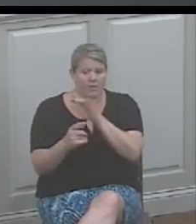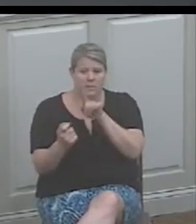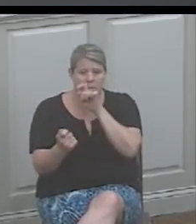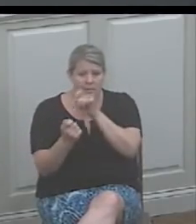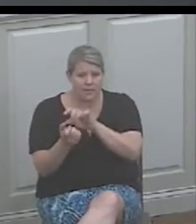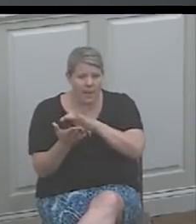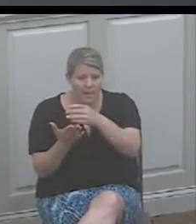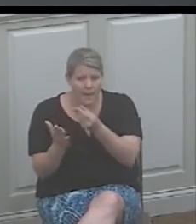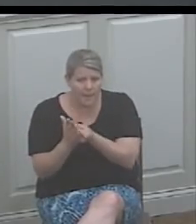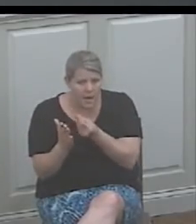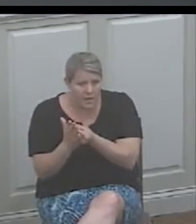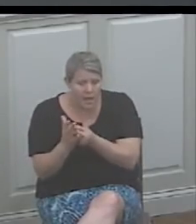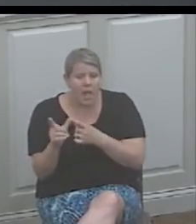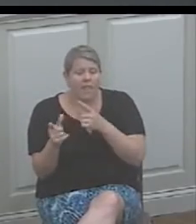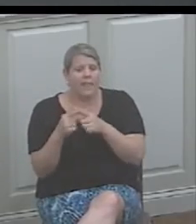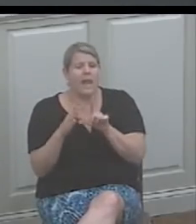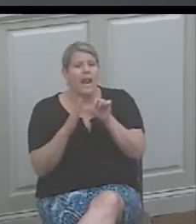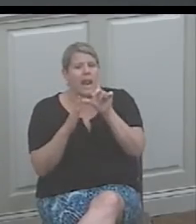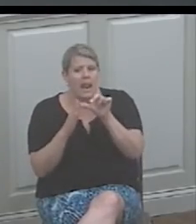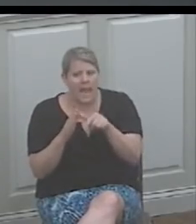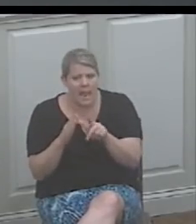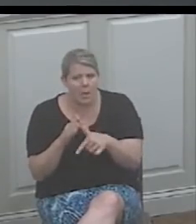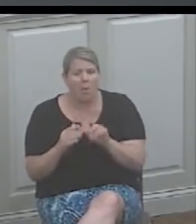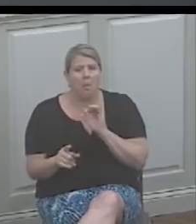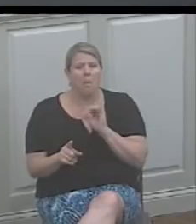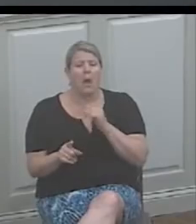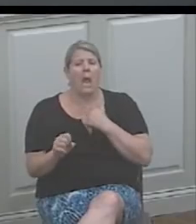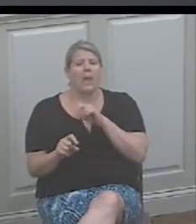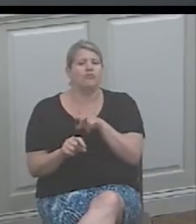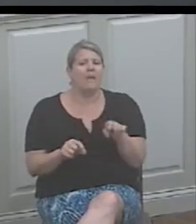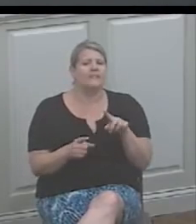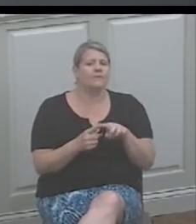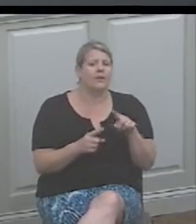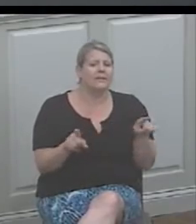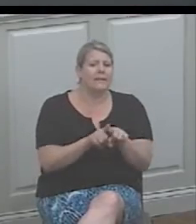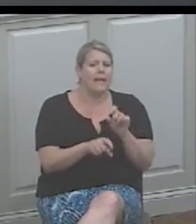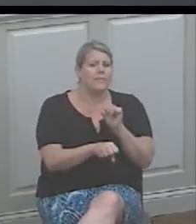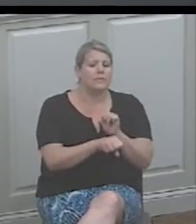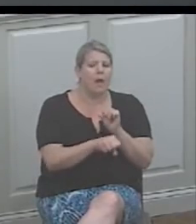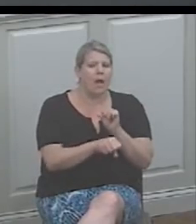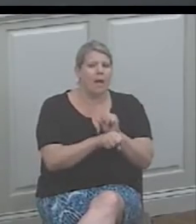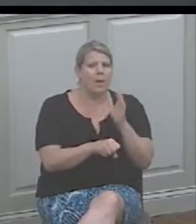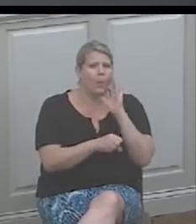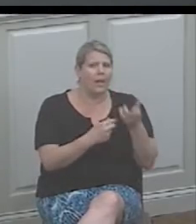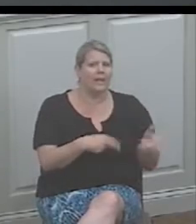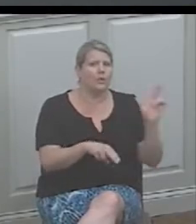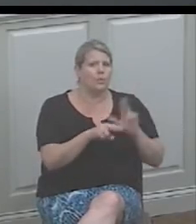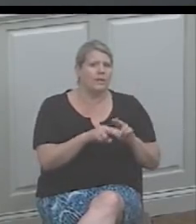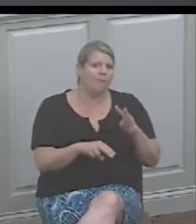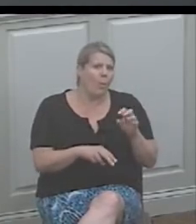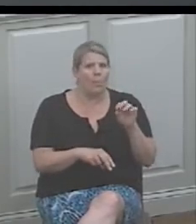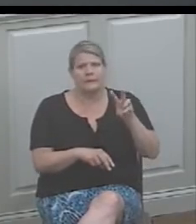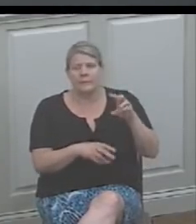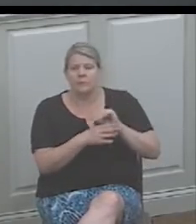and you on down the road, you realize, hey, you know what? I can go over and work for this guy doing my same job, and I'm getting $4 more on the hour or